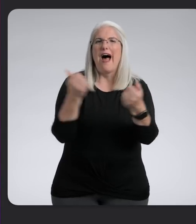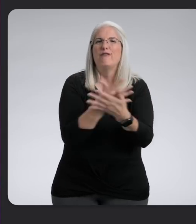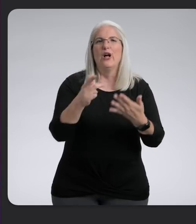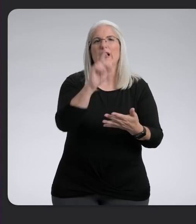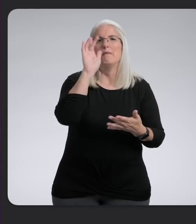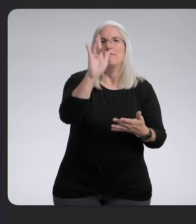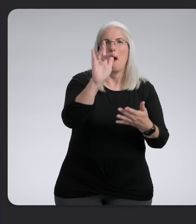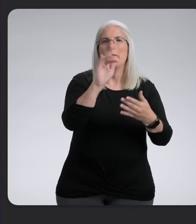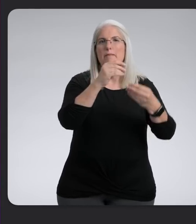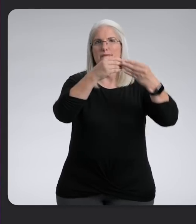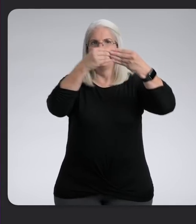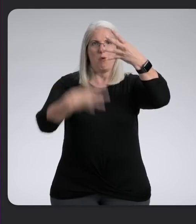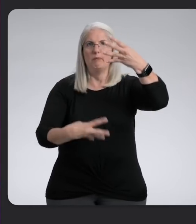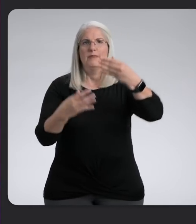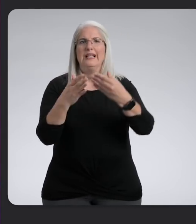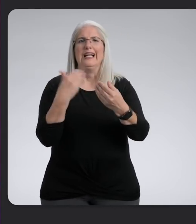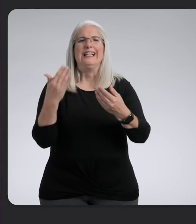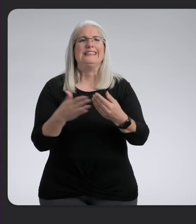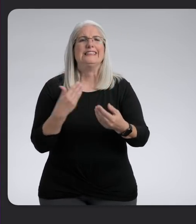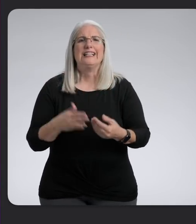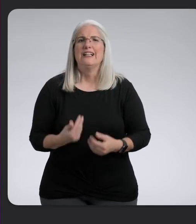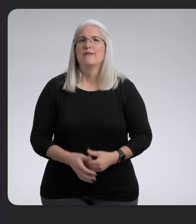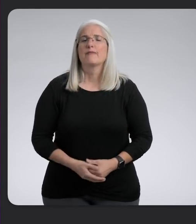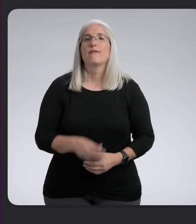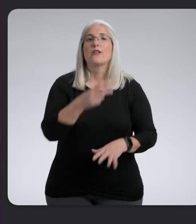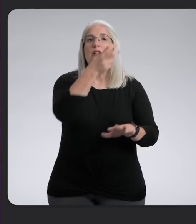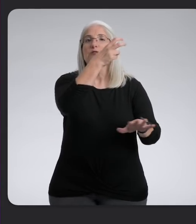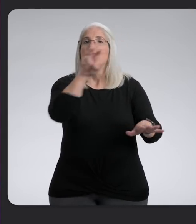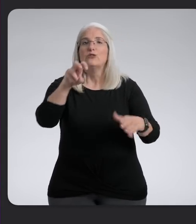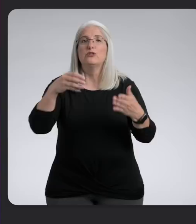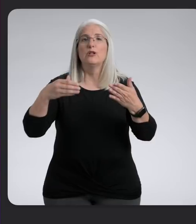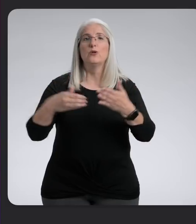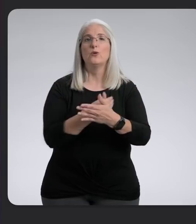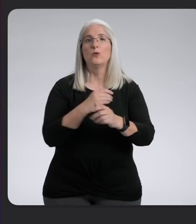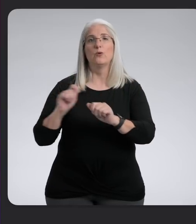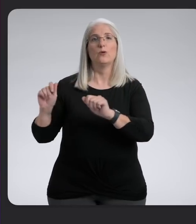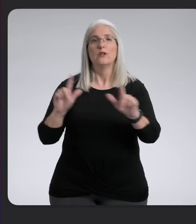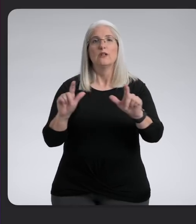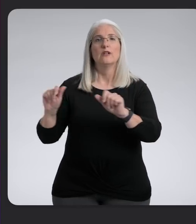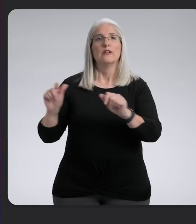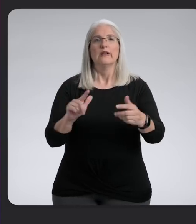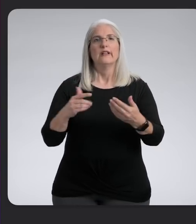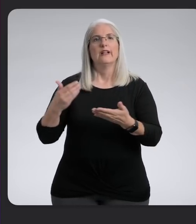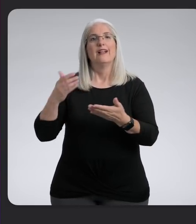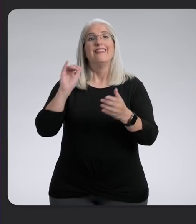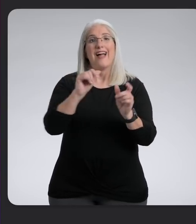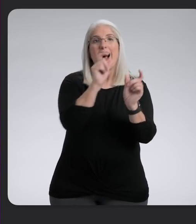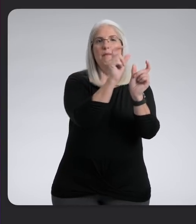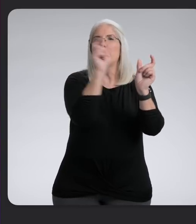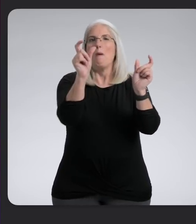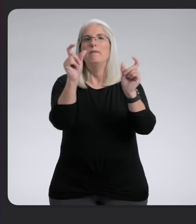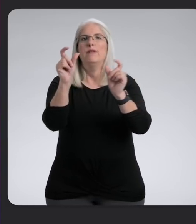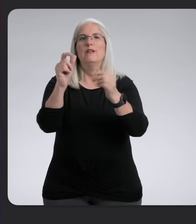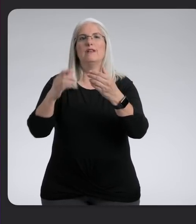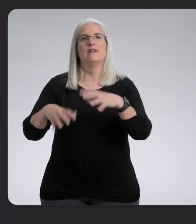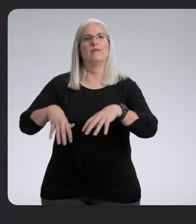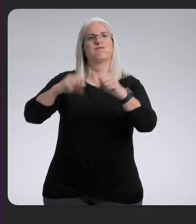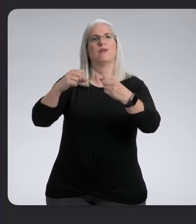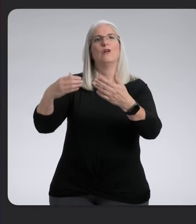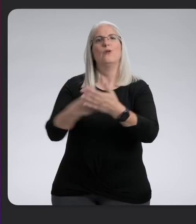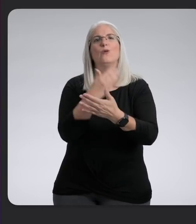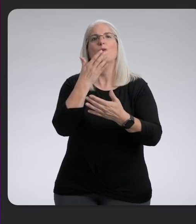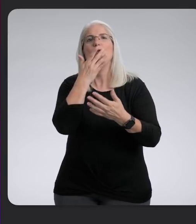this out. As I switch tabs, the tab bar takes on the color of the site that I'm viewing, so it feels like a part of the page. It